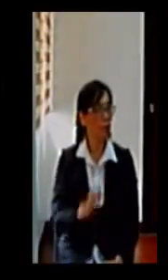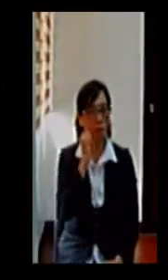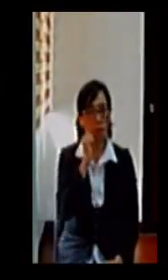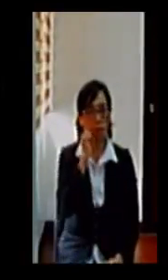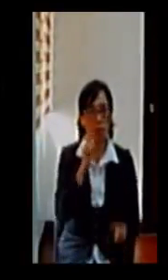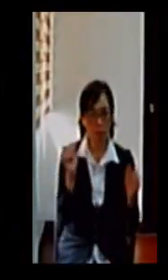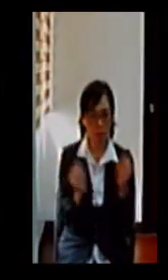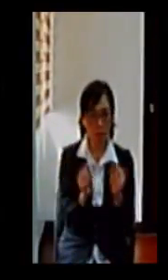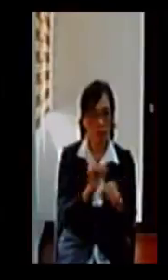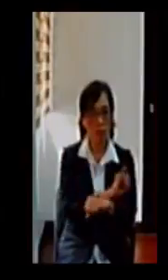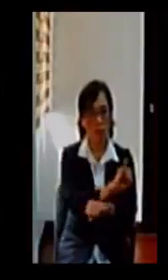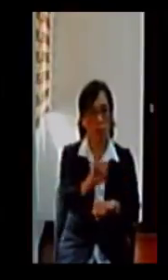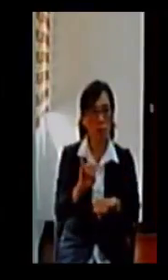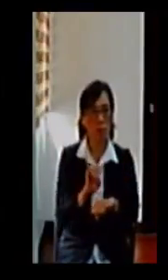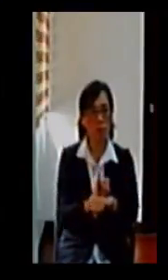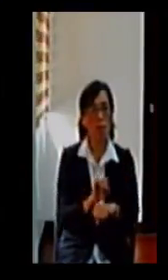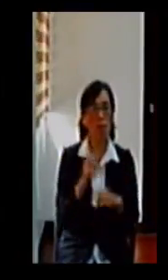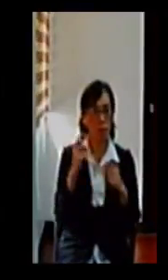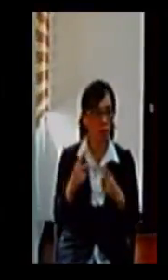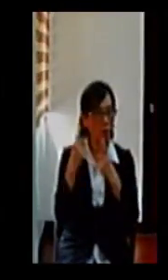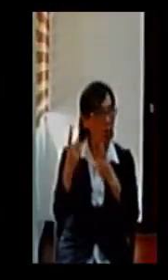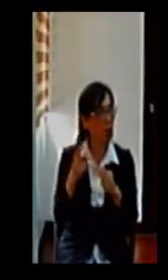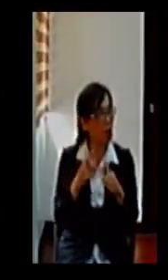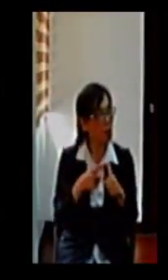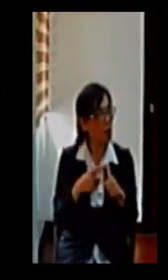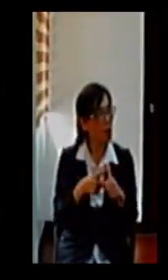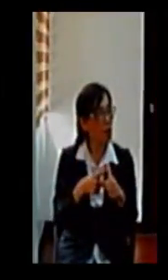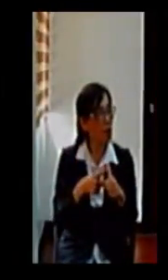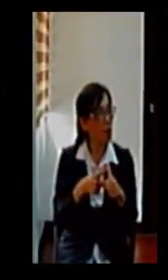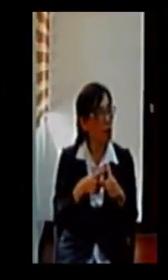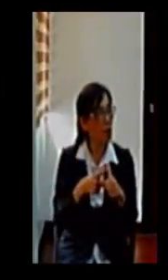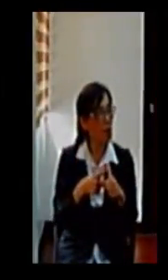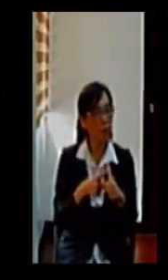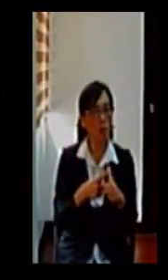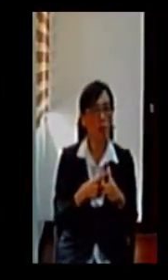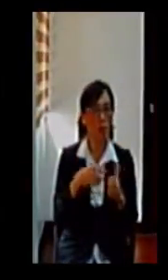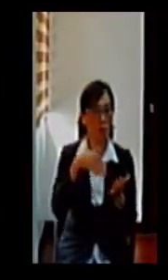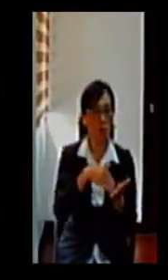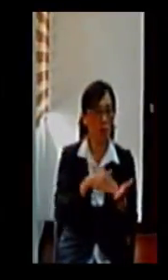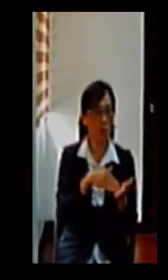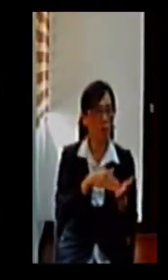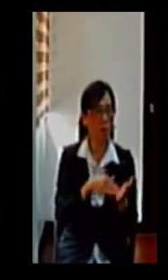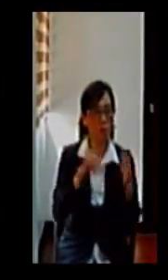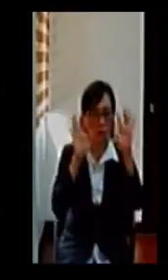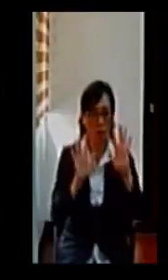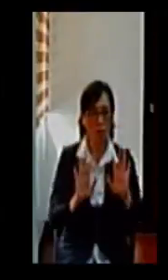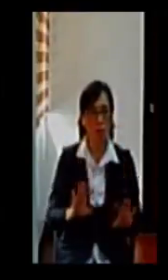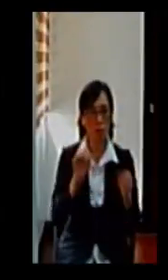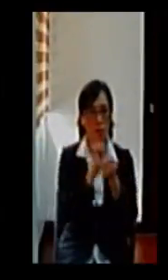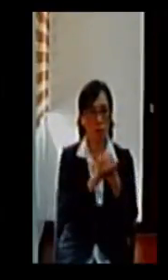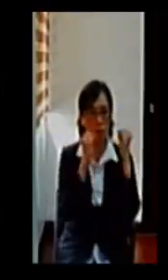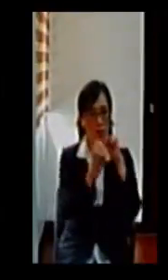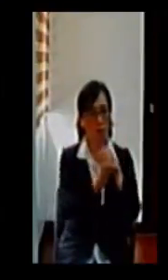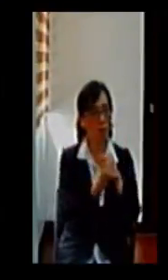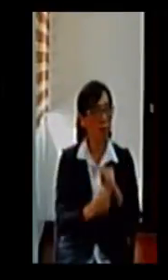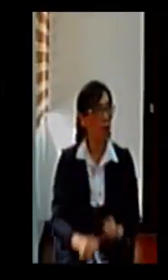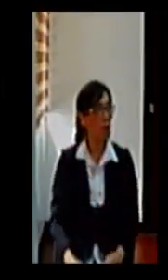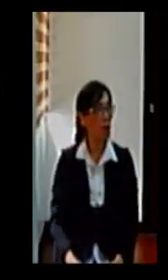islands would go first. Incidentally, they're the most vulnerable to climate change as well, weather patterns and so on.